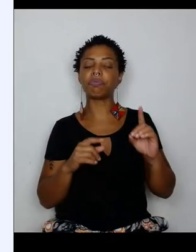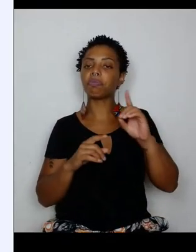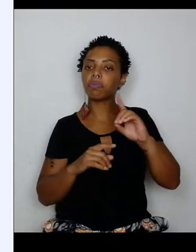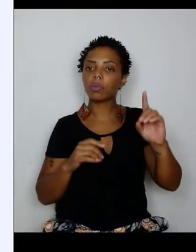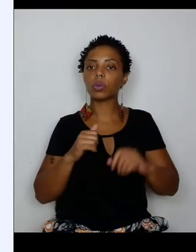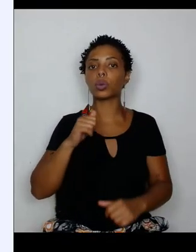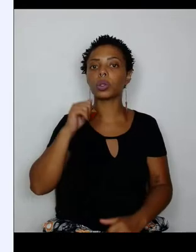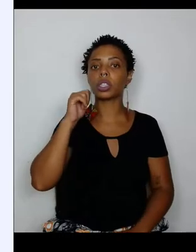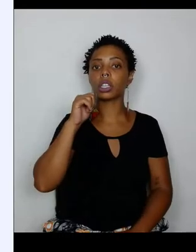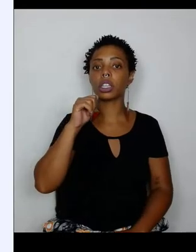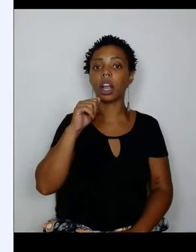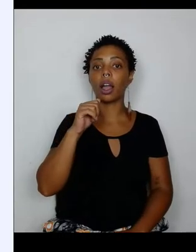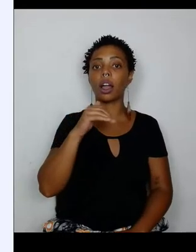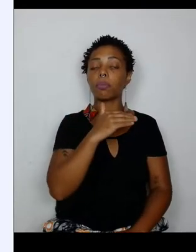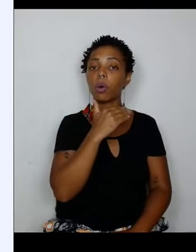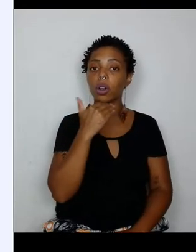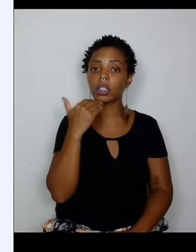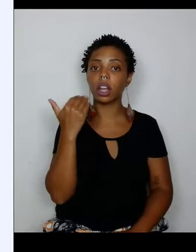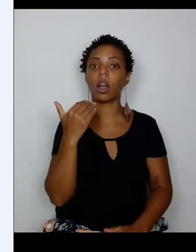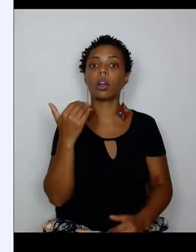found a new race